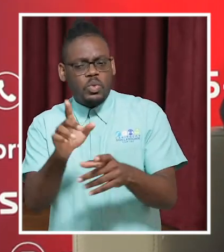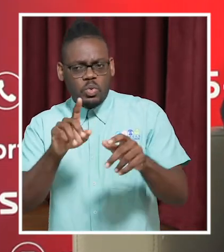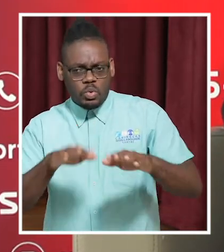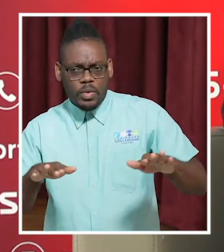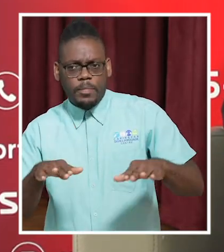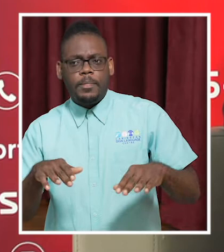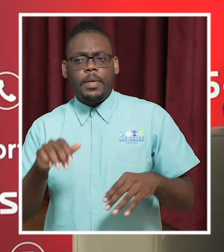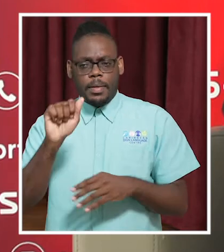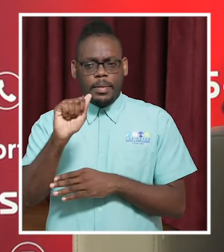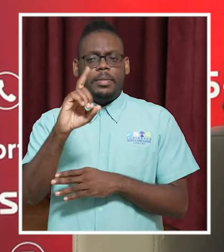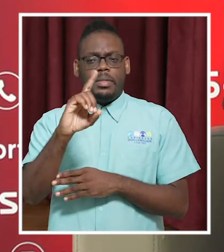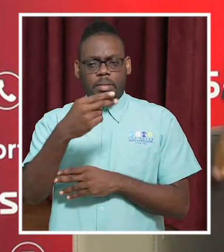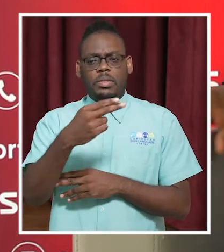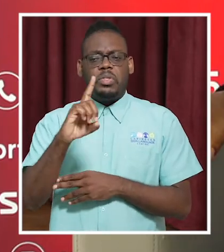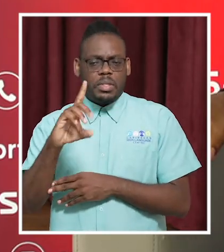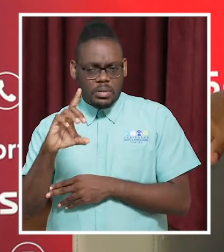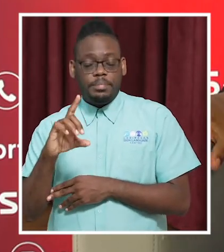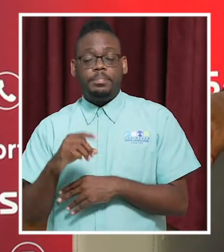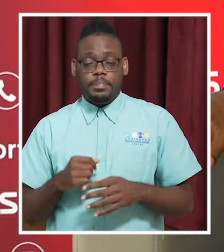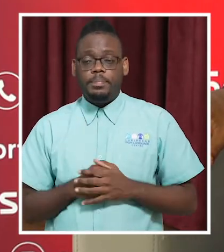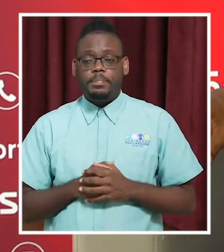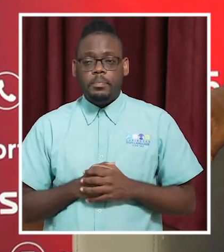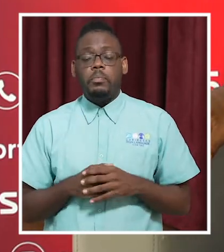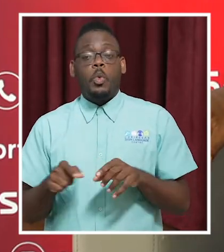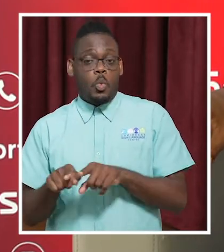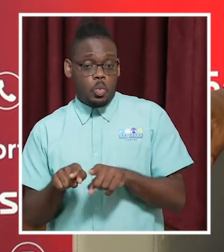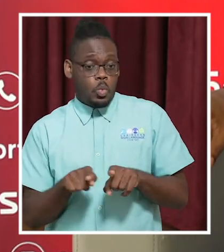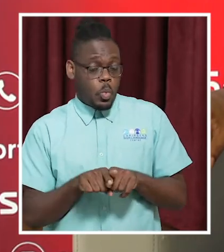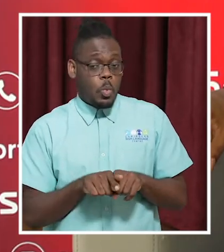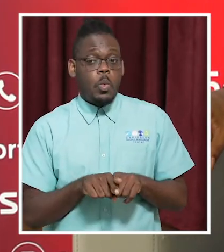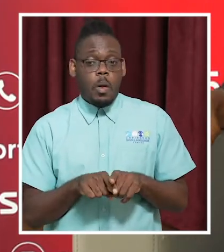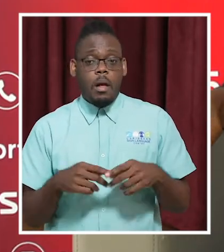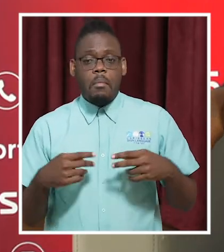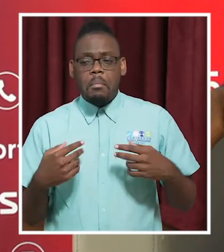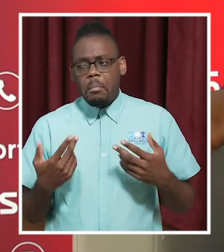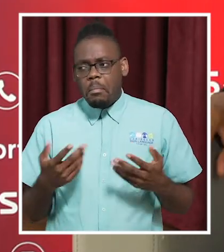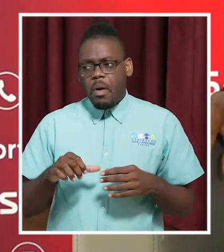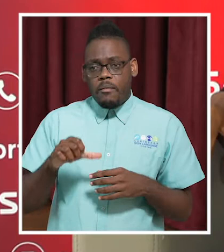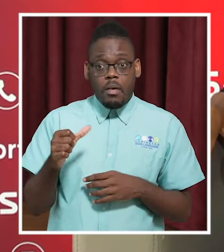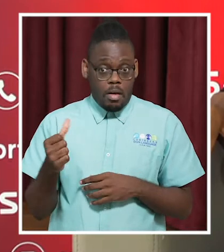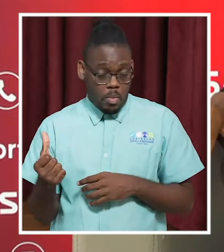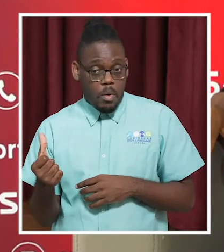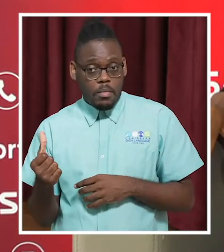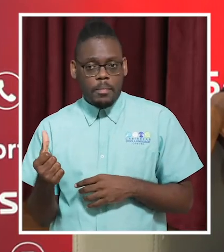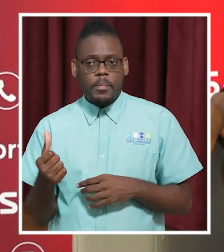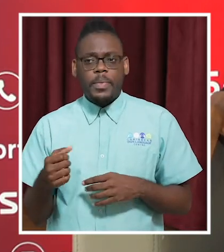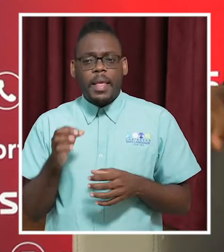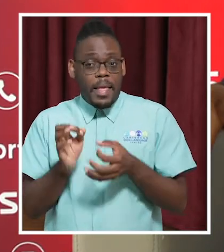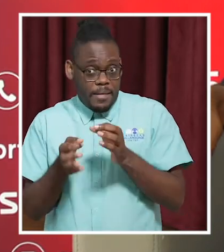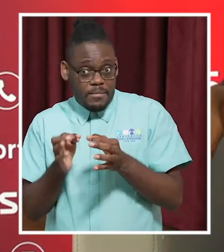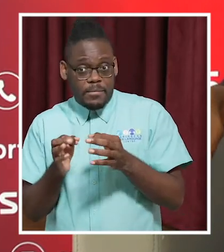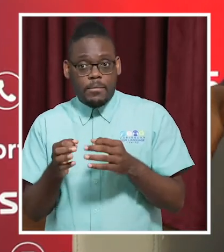environments. And other things, diet, having a diet that's too high in